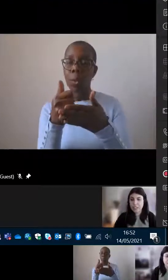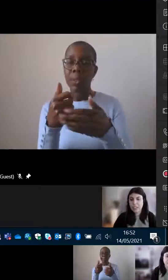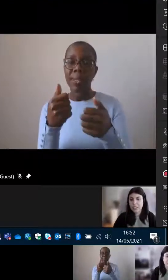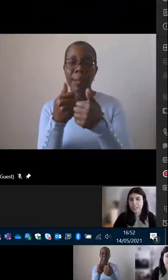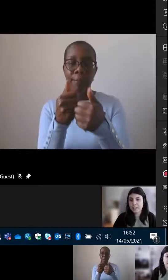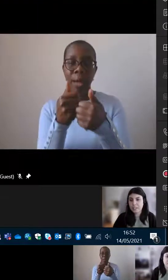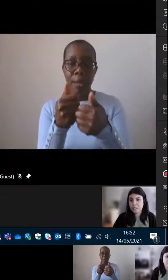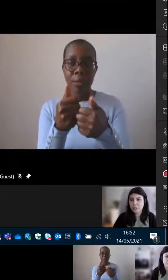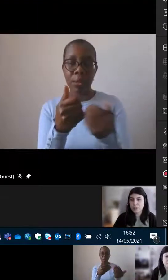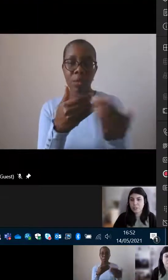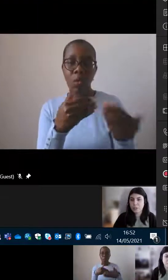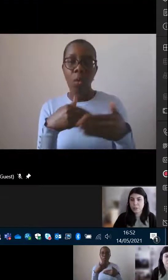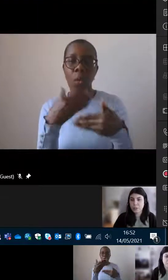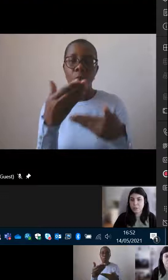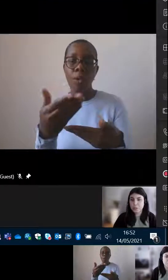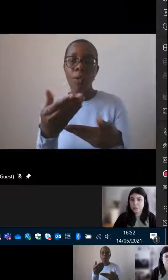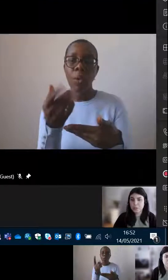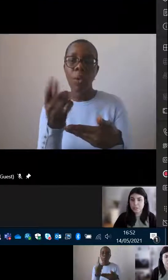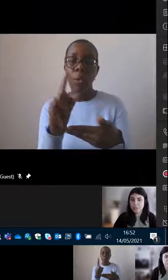offer. And that's